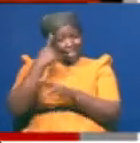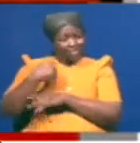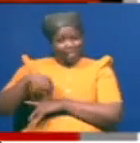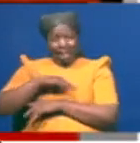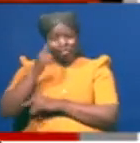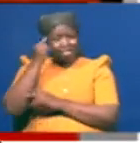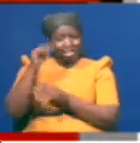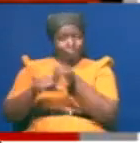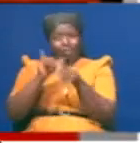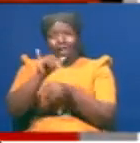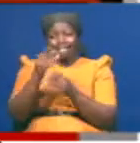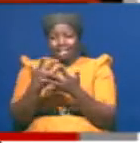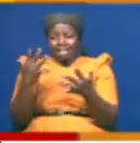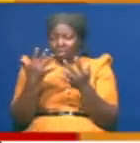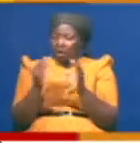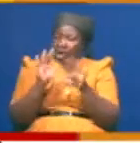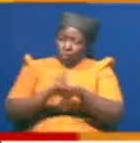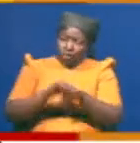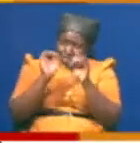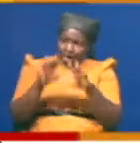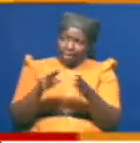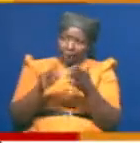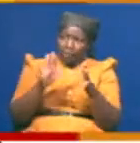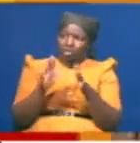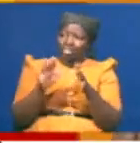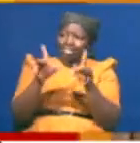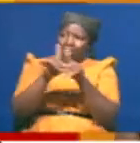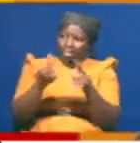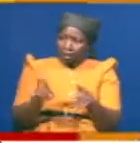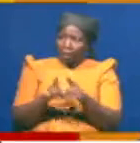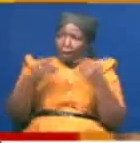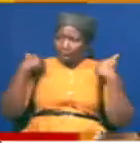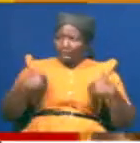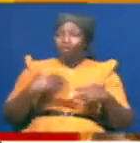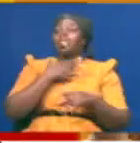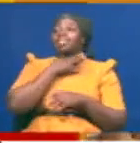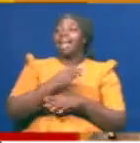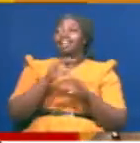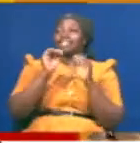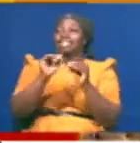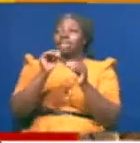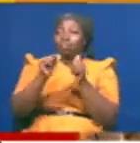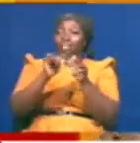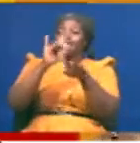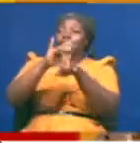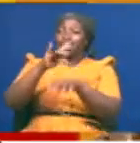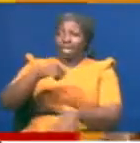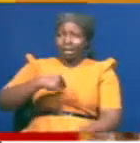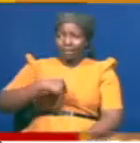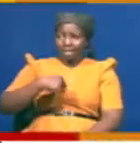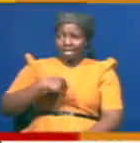Things were not good. And most things that even I did not like, which affected me,